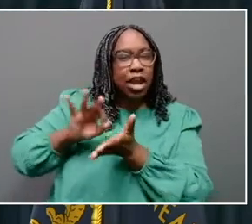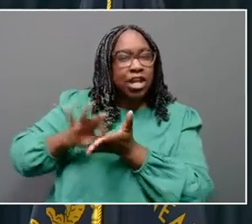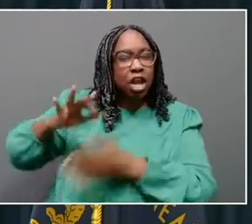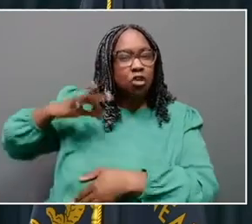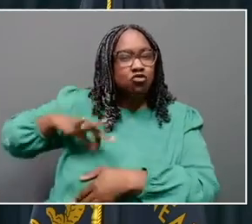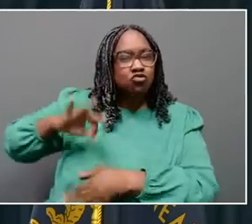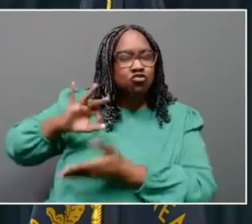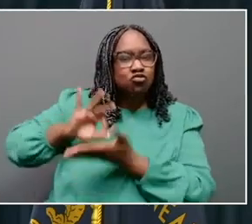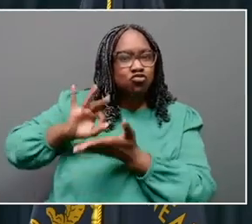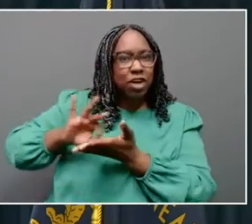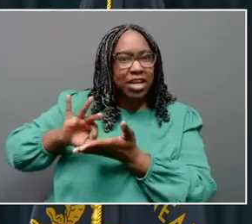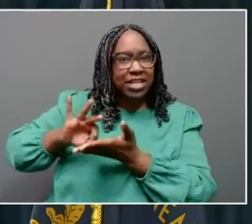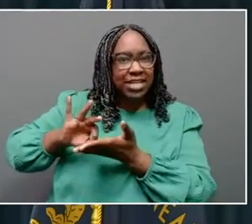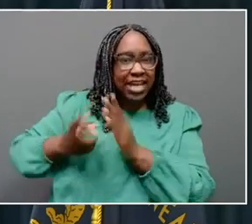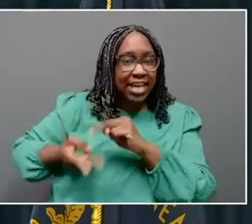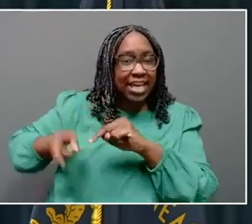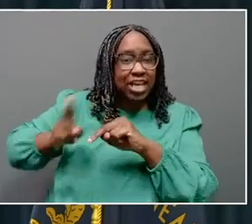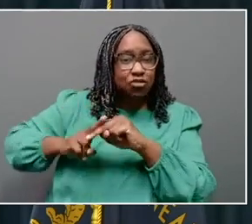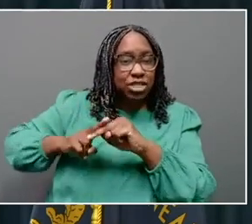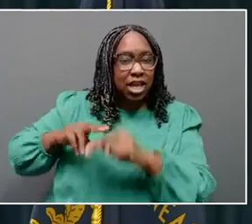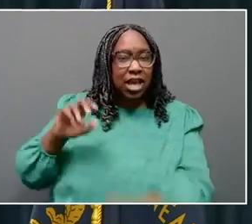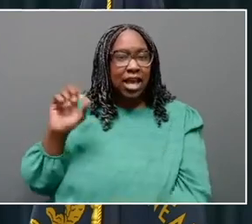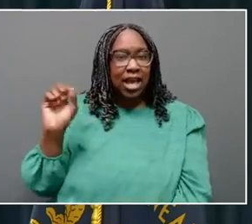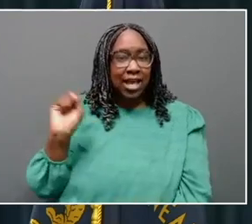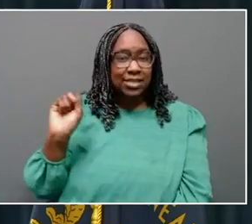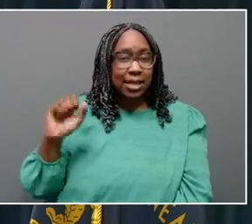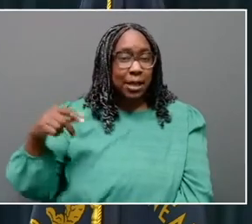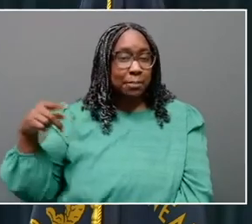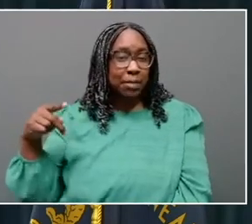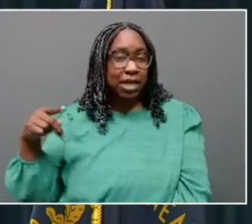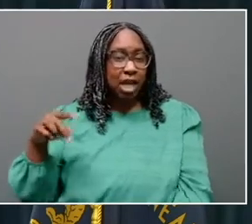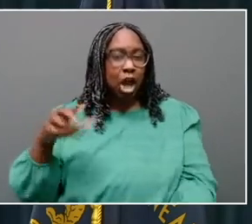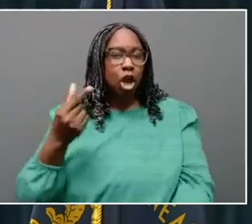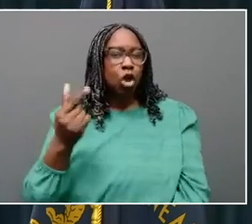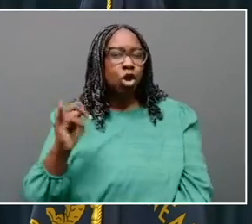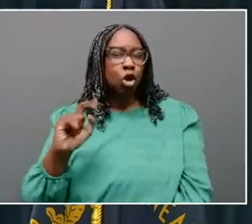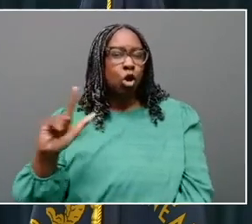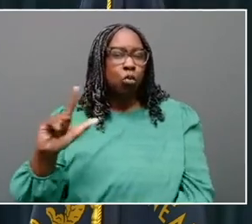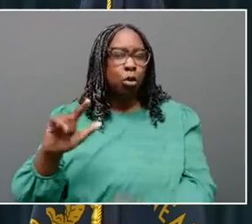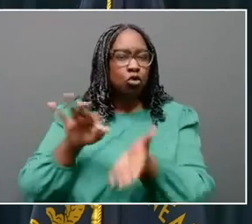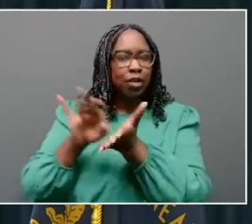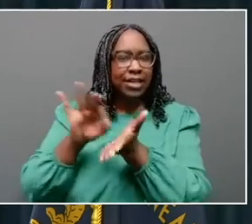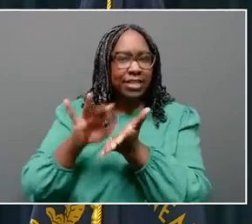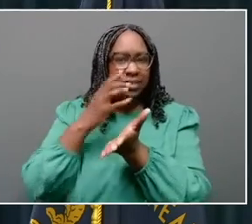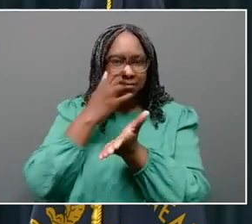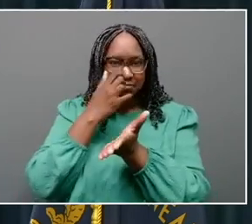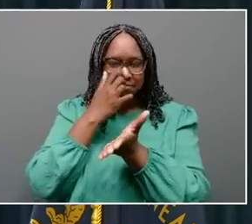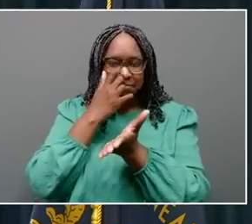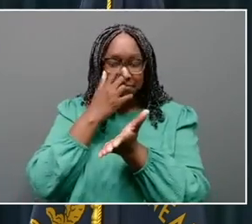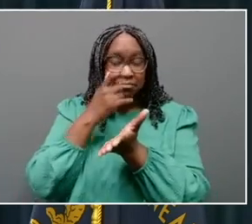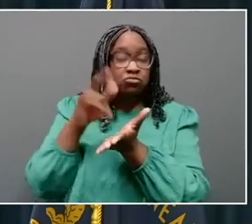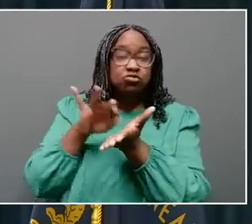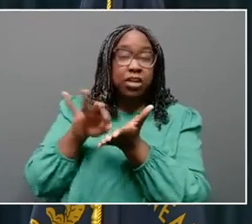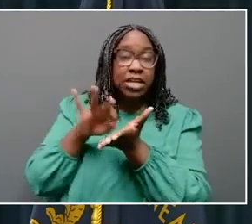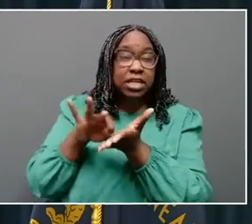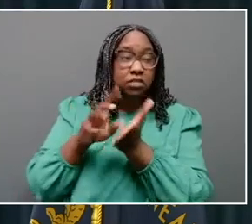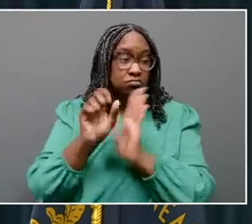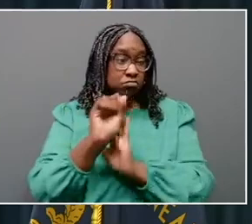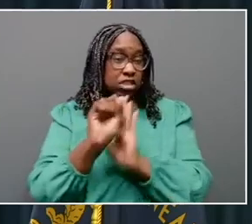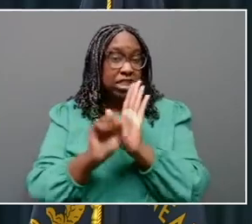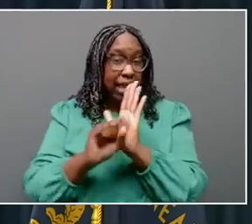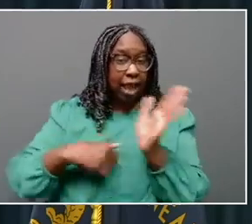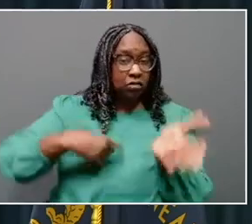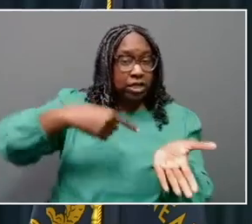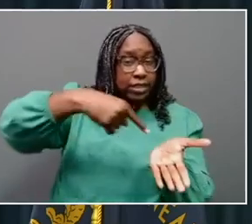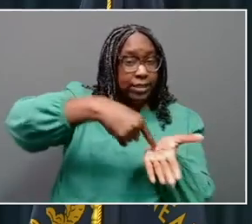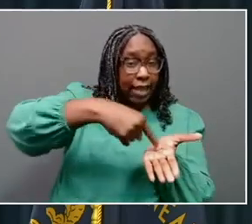this time S&P Global Ratings. The rating is a measure of the state's ability to pay our debts and the overall health of